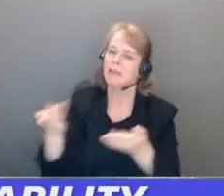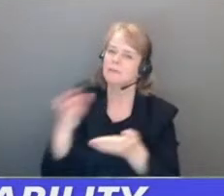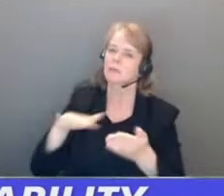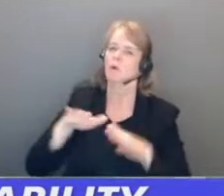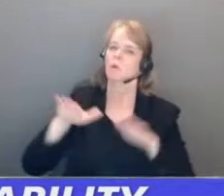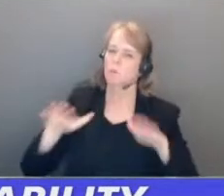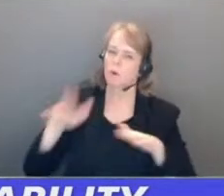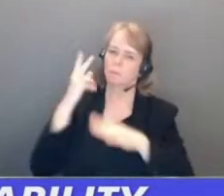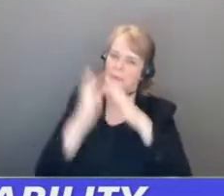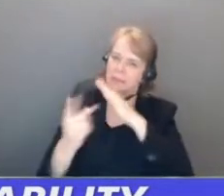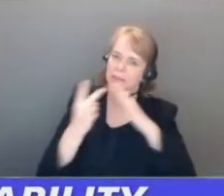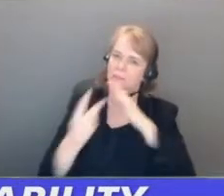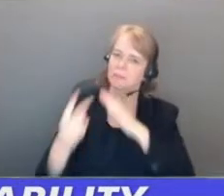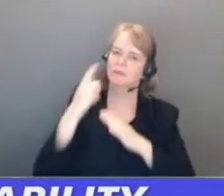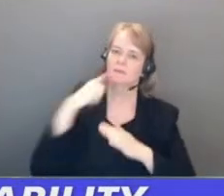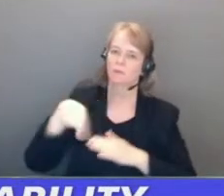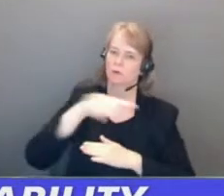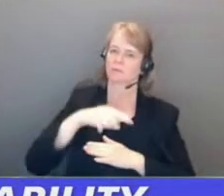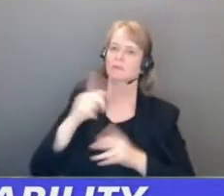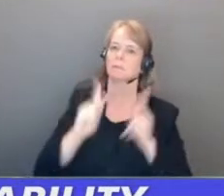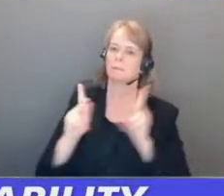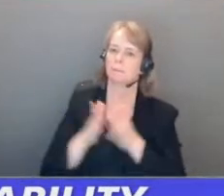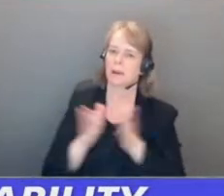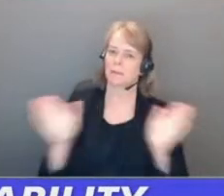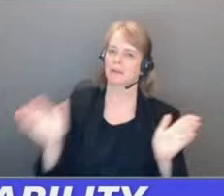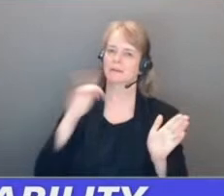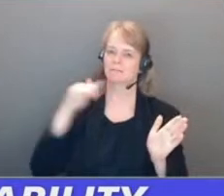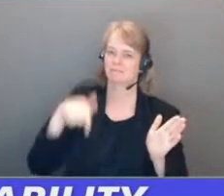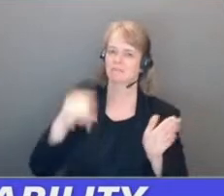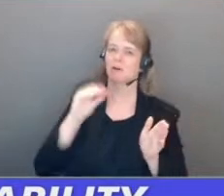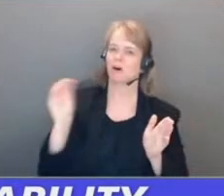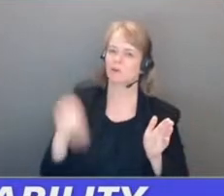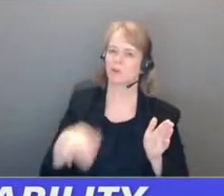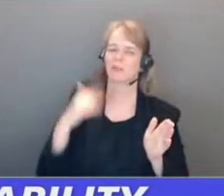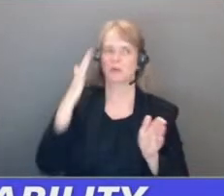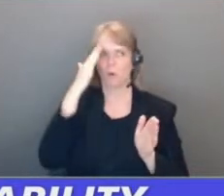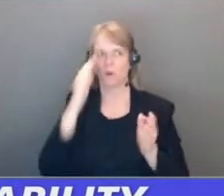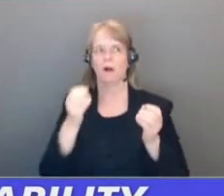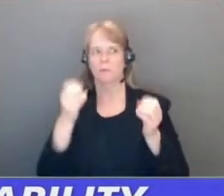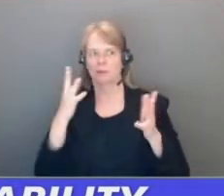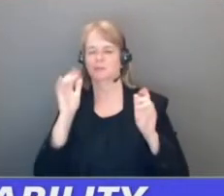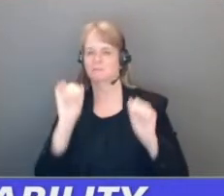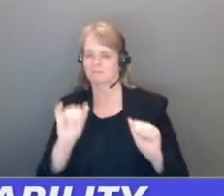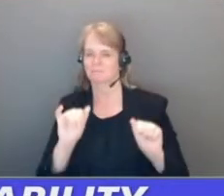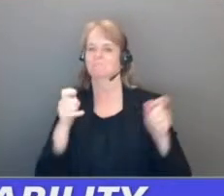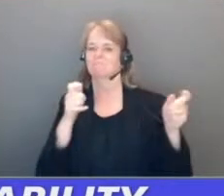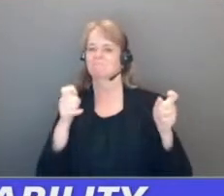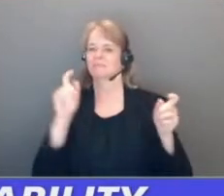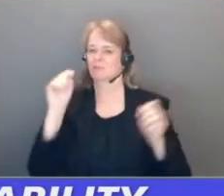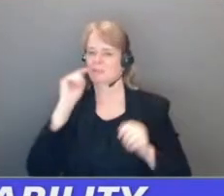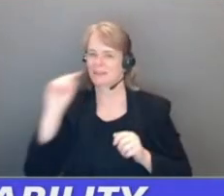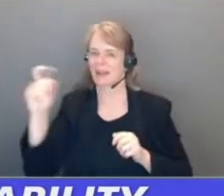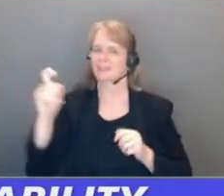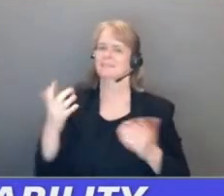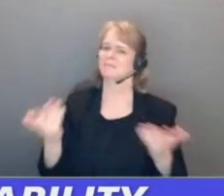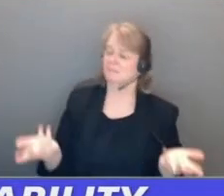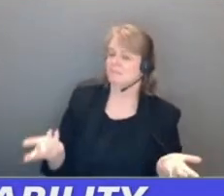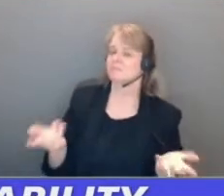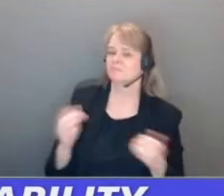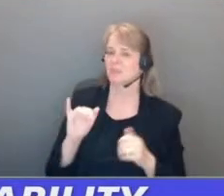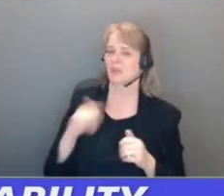Merci. On va maintenant à Frédéric Pépin avec Radio-Canada. Frédéric Pépin from Radio-Canada. Question for you, Mr.